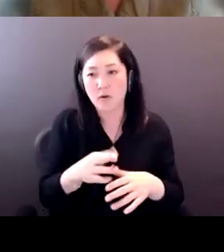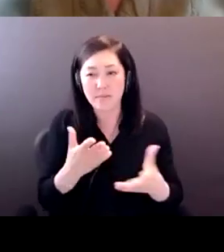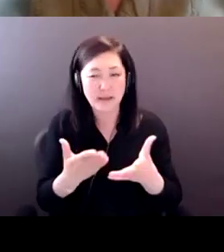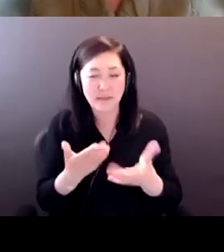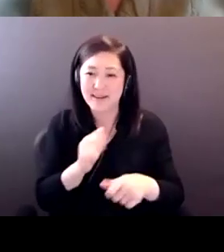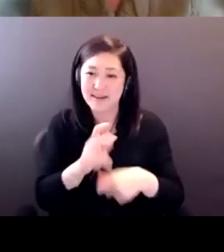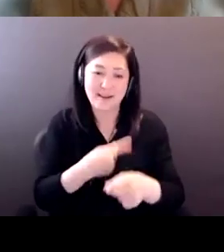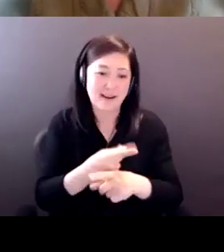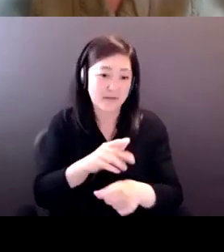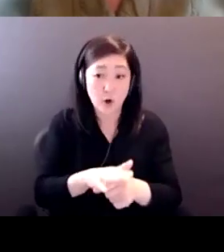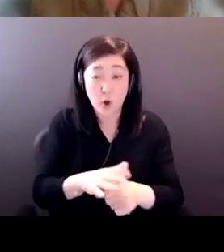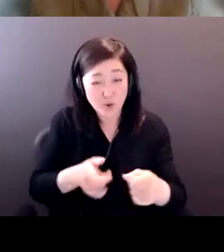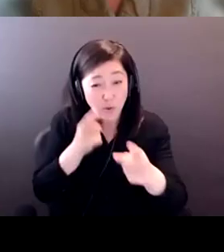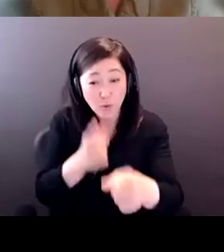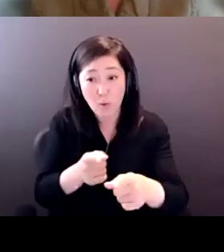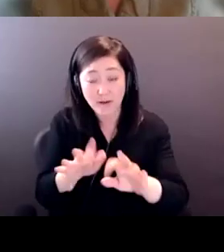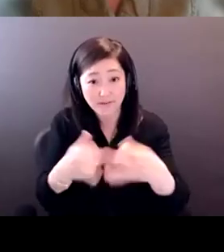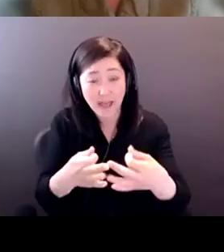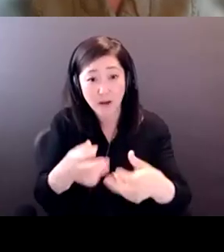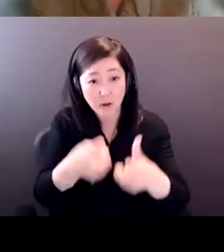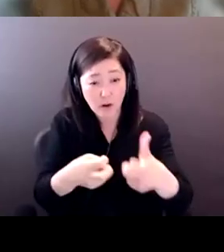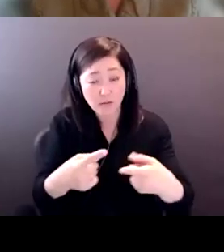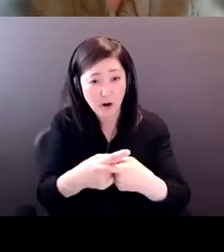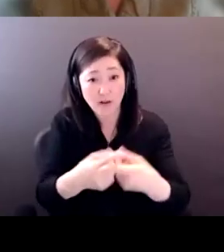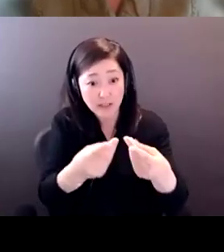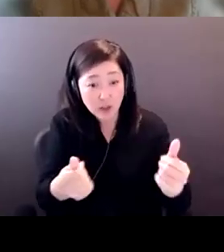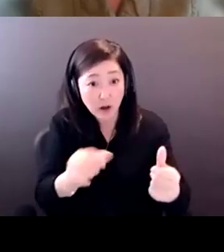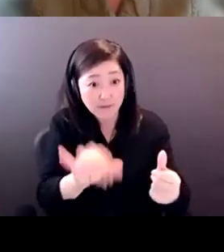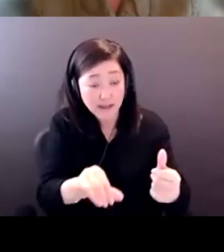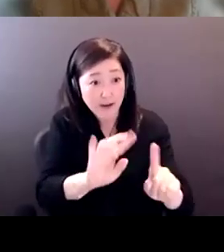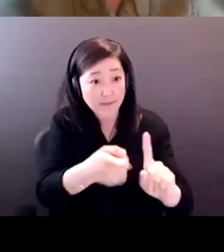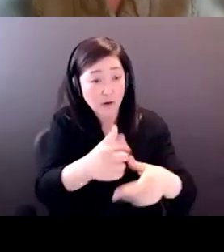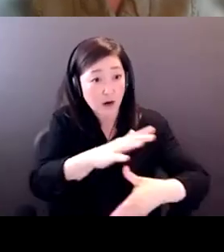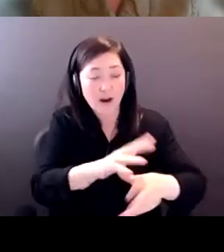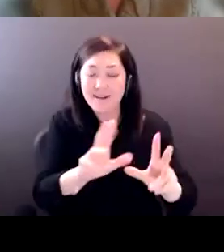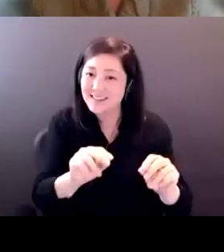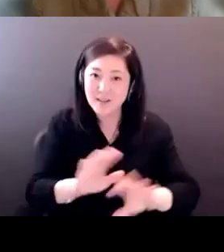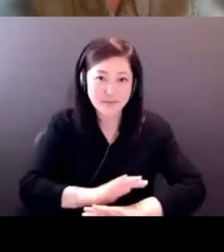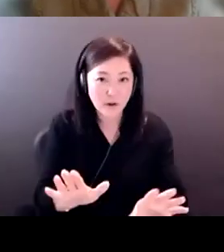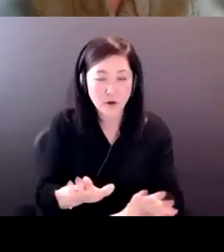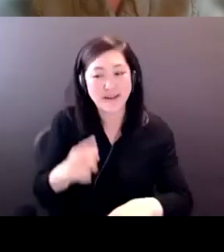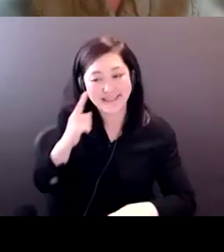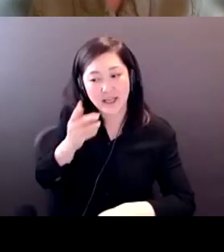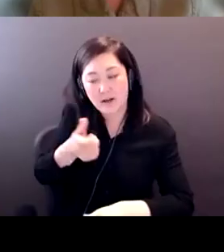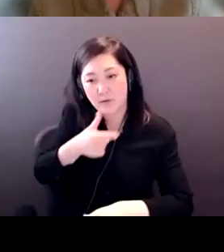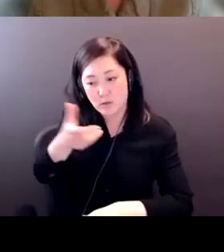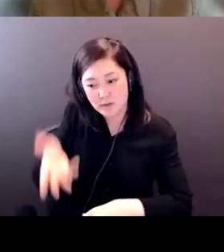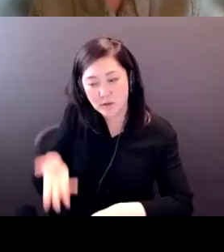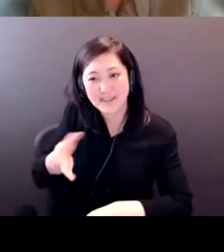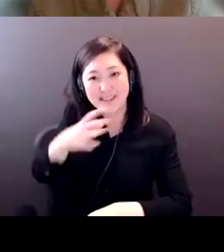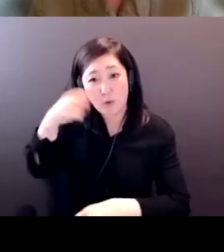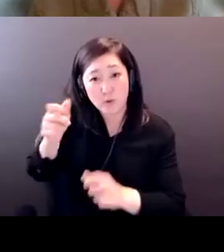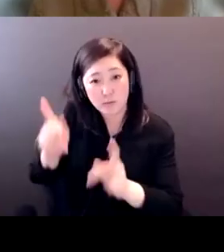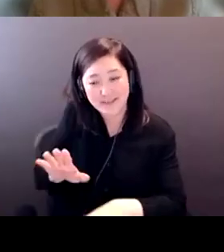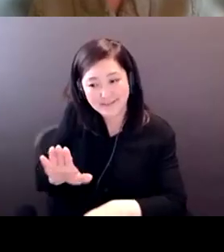disputes, is to center the rights, the will, and preferably, and the preferences of the older person. And it's to